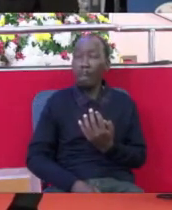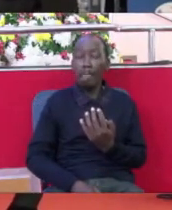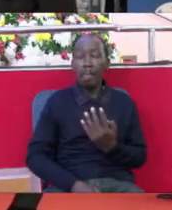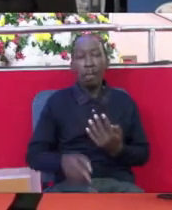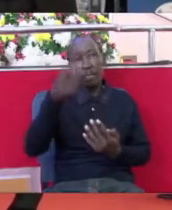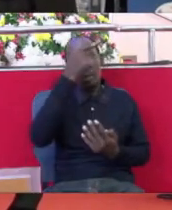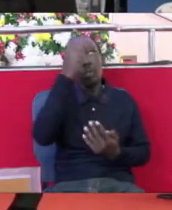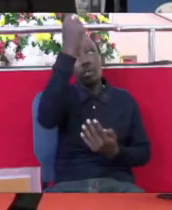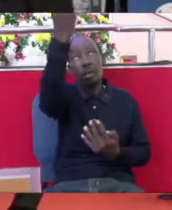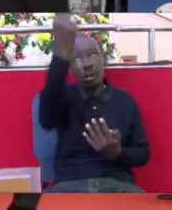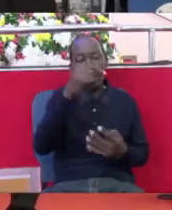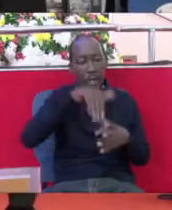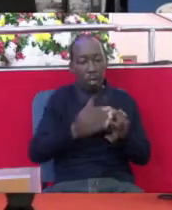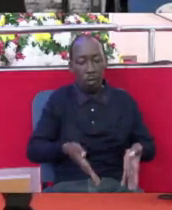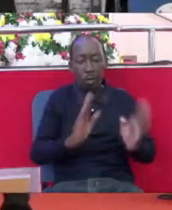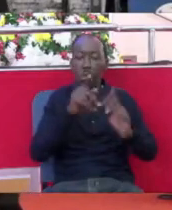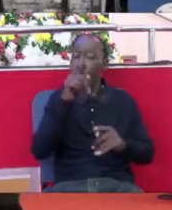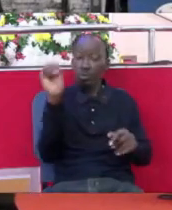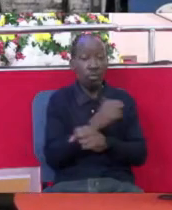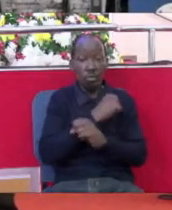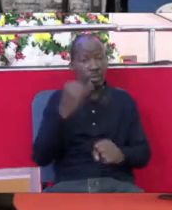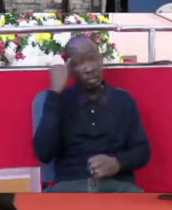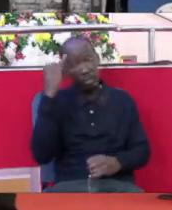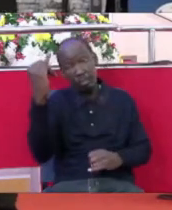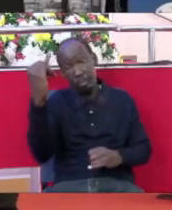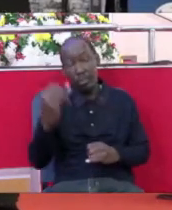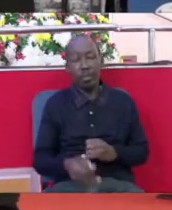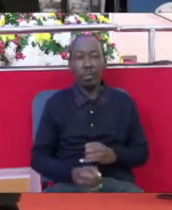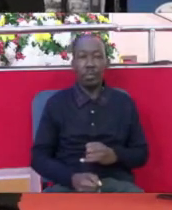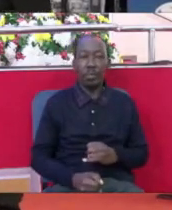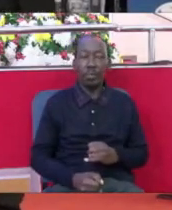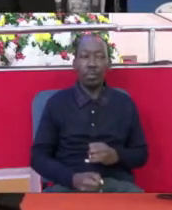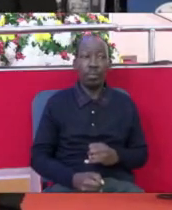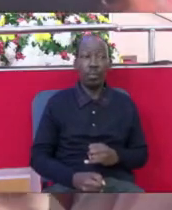he comes in a way that you cannot imagine. As I have